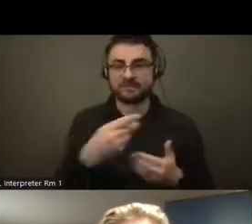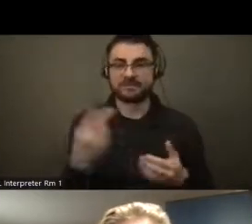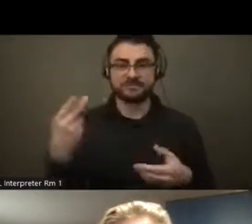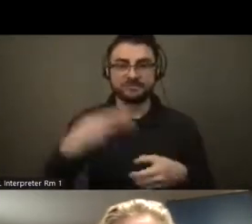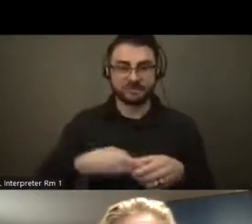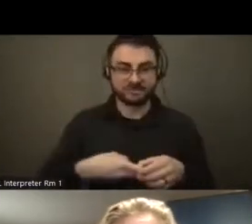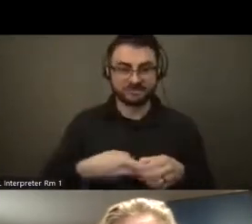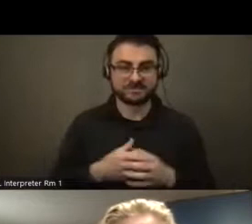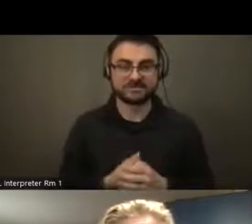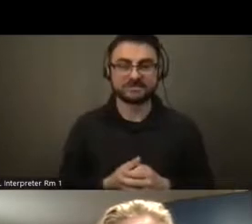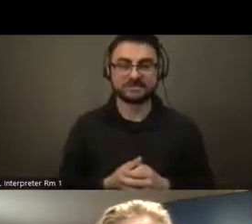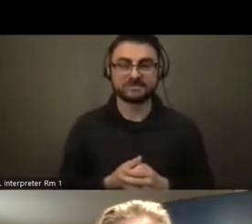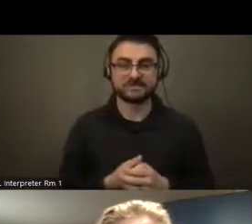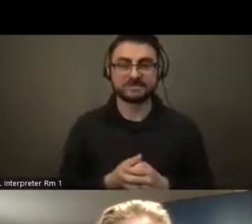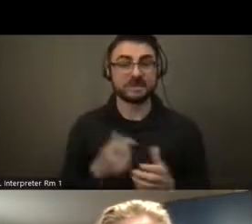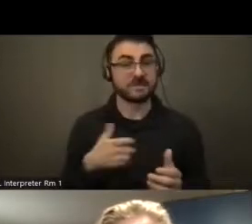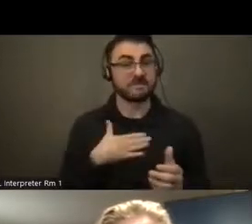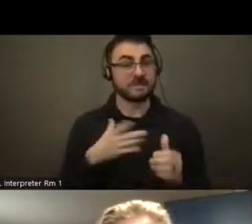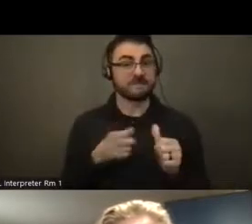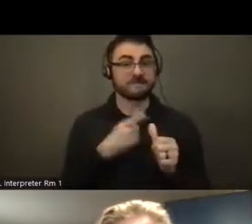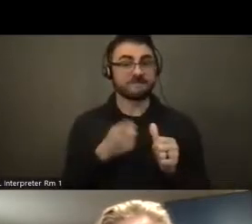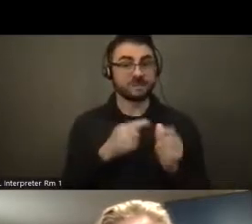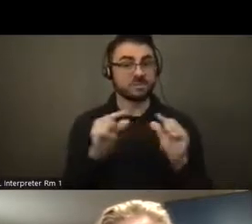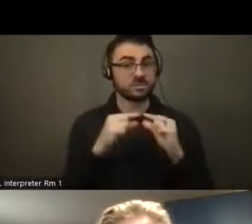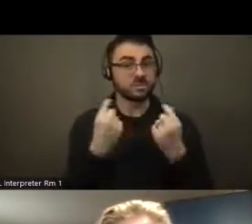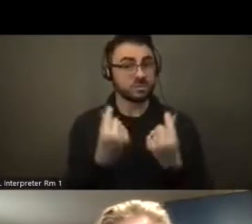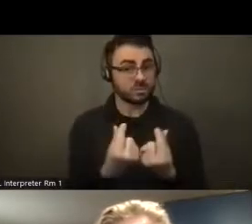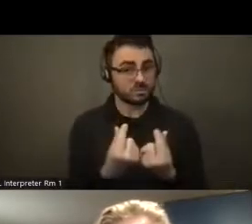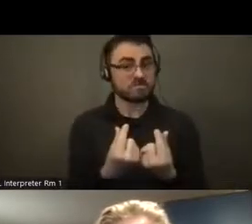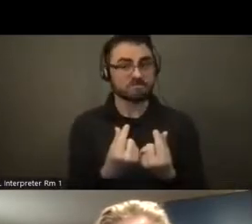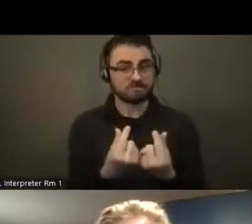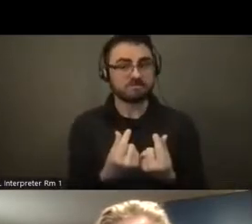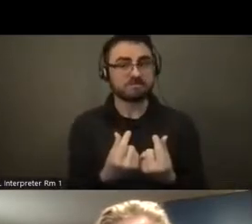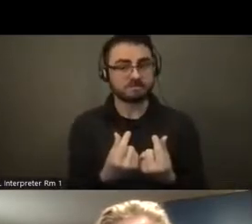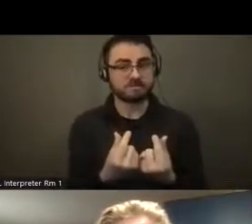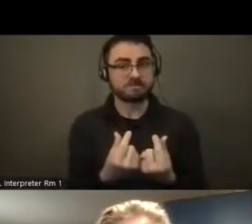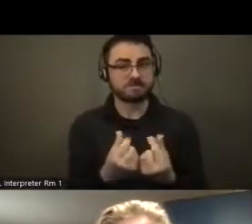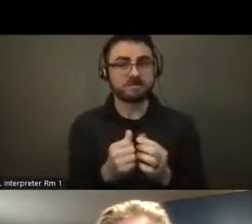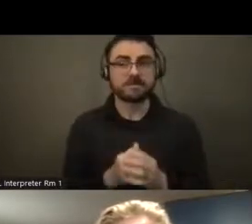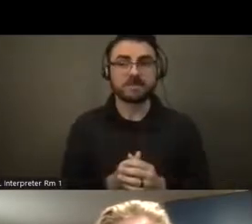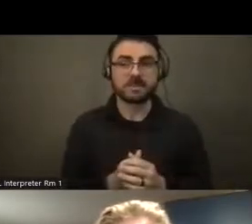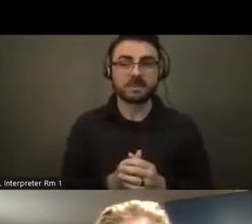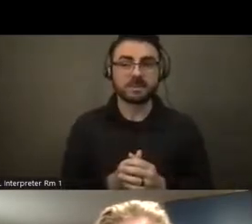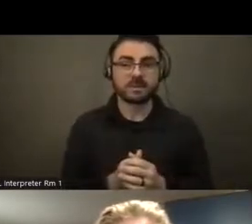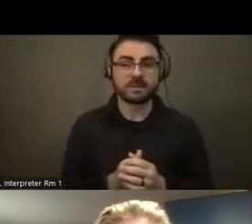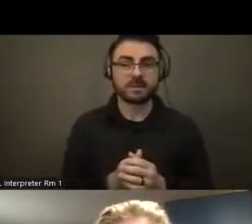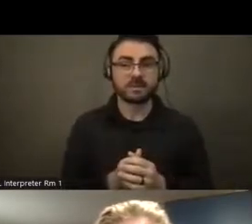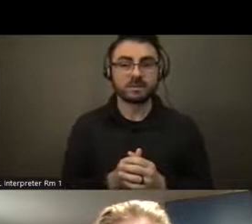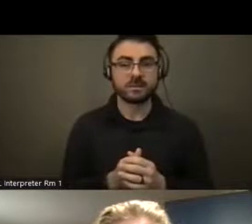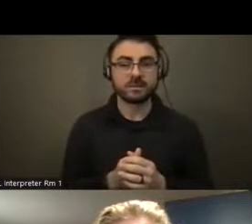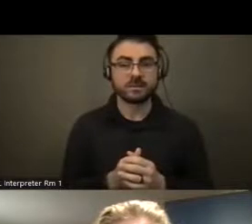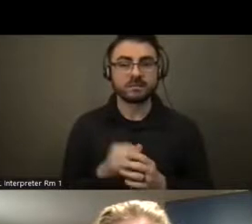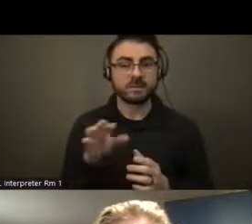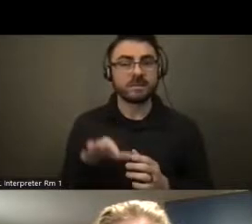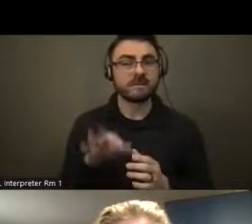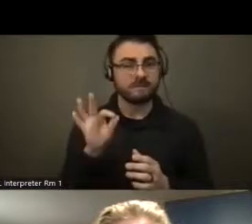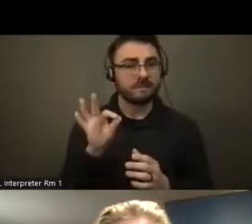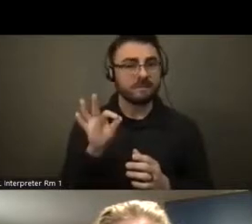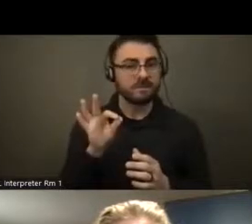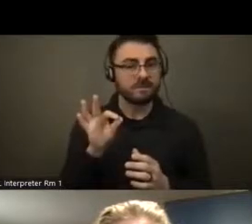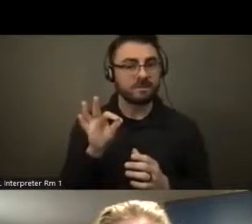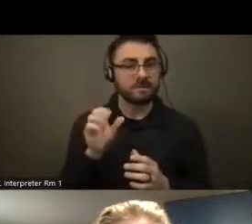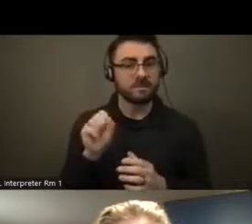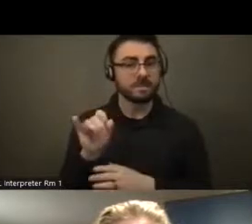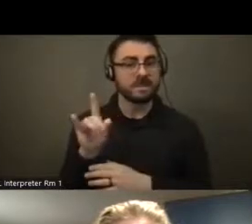group, I found the capture of the earlier slide presentation from